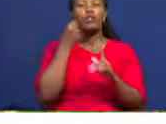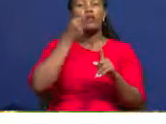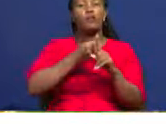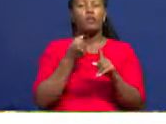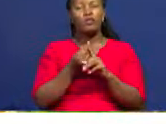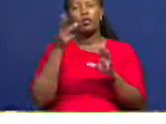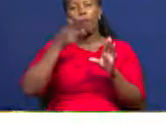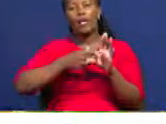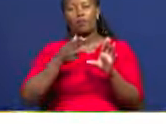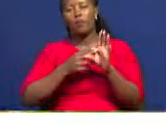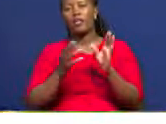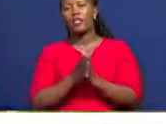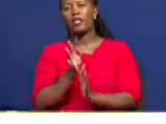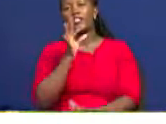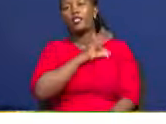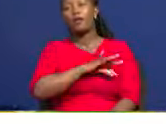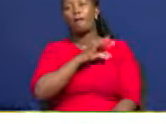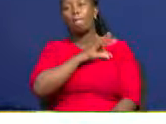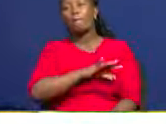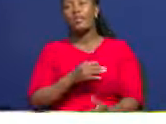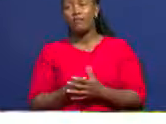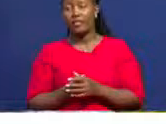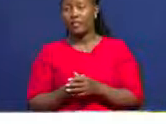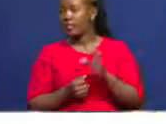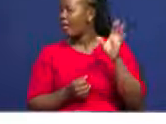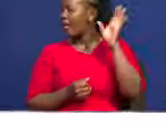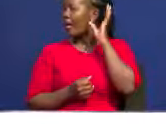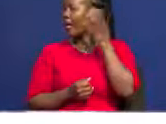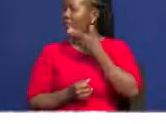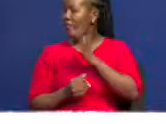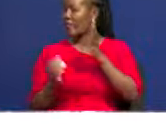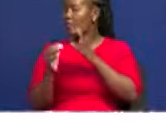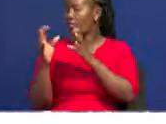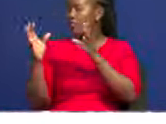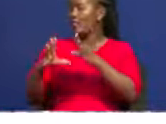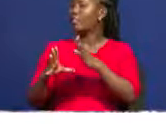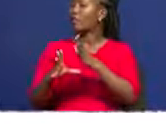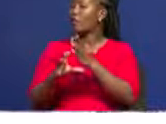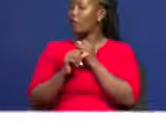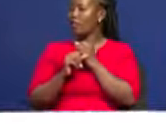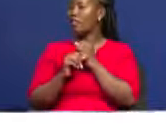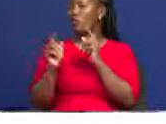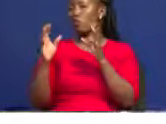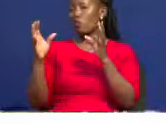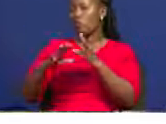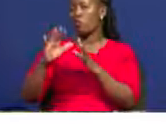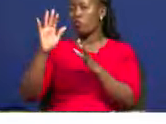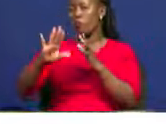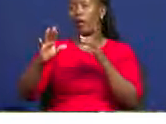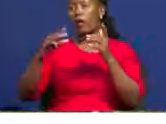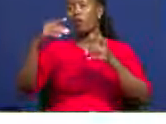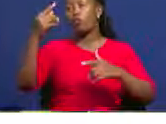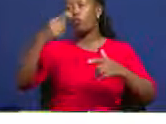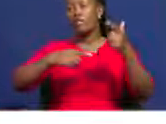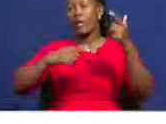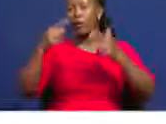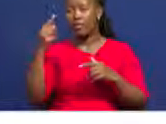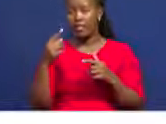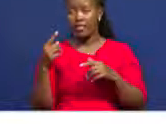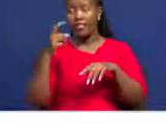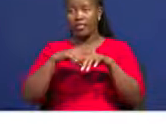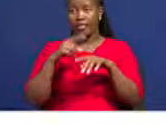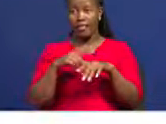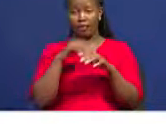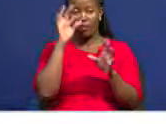for this. As you've heard from him, they are very confident that their team is going to emerge the winners when it comes to the